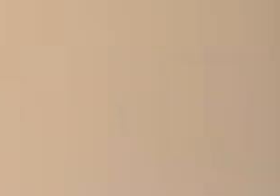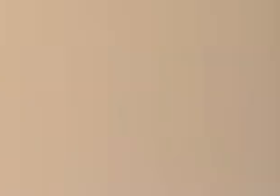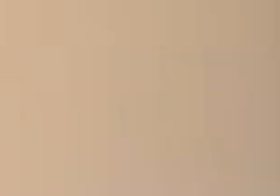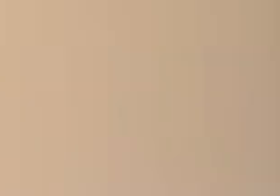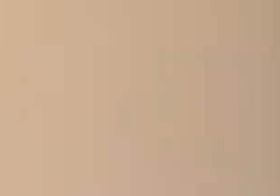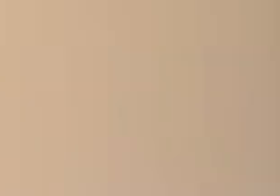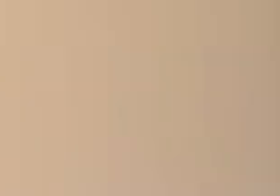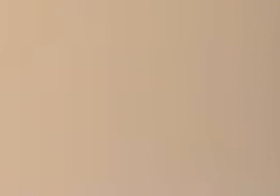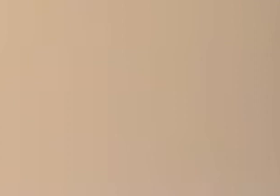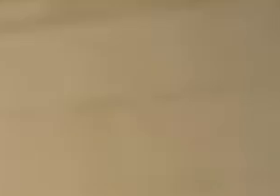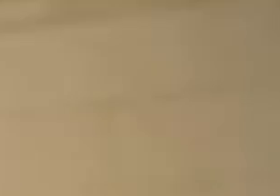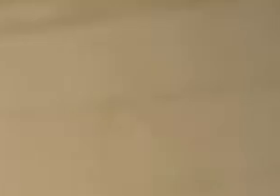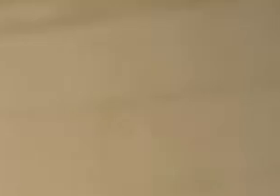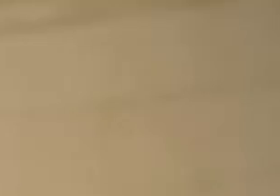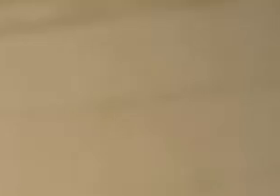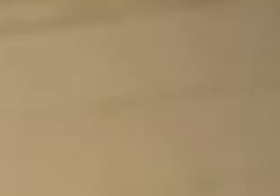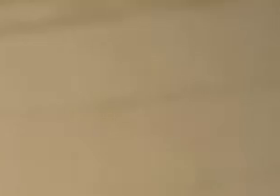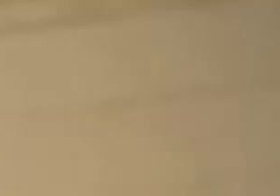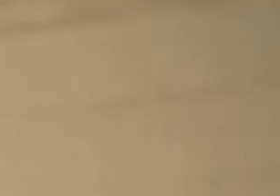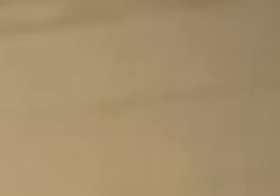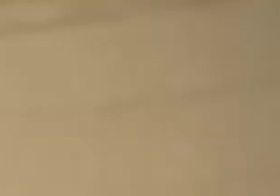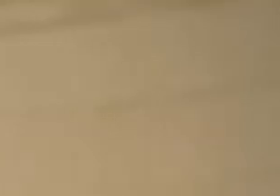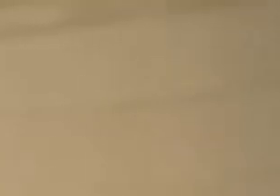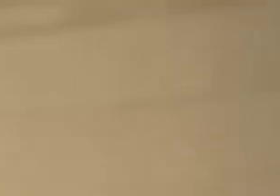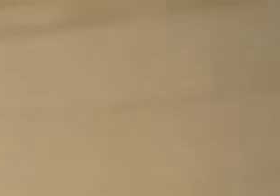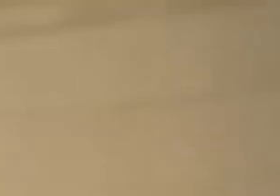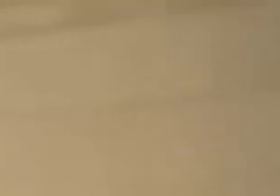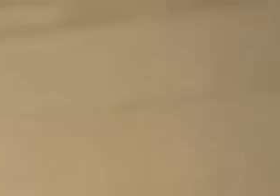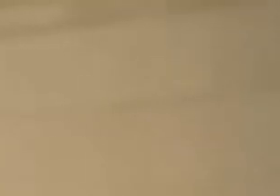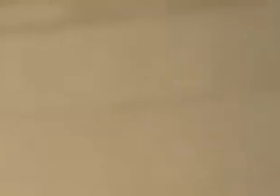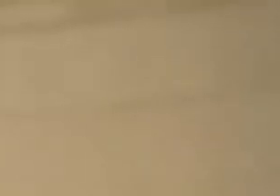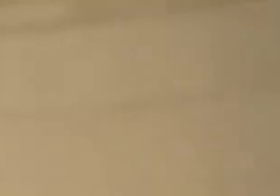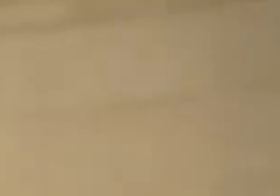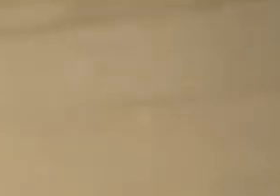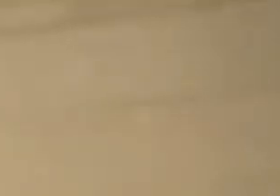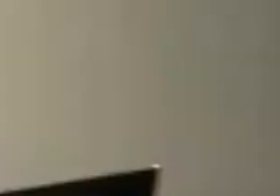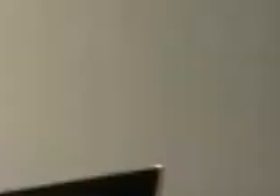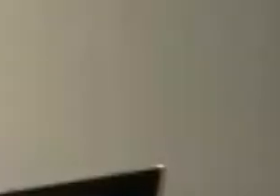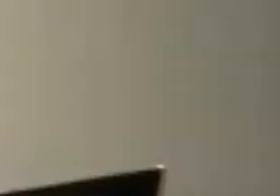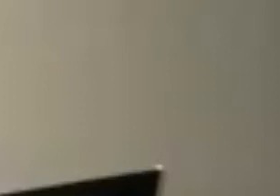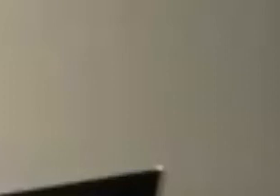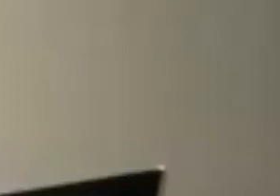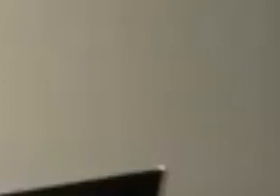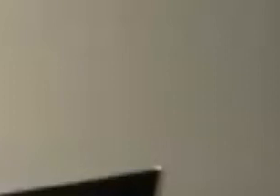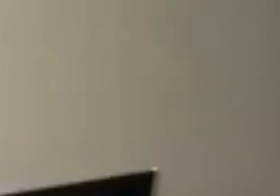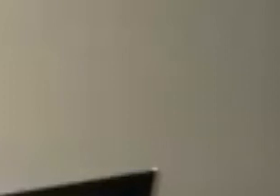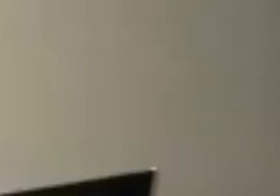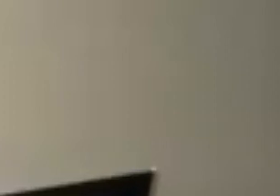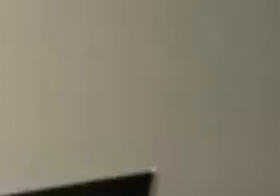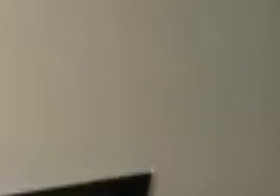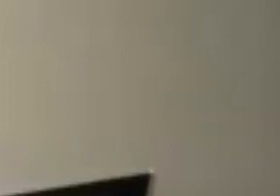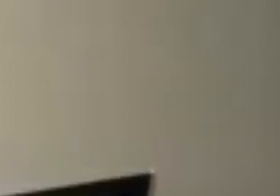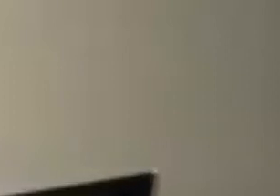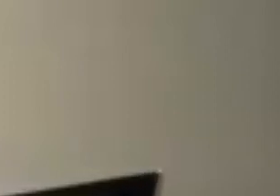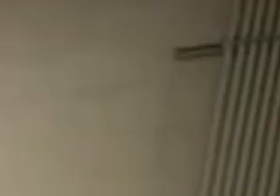for each arm. Alternatively, full electronic coupling allows Avid to behave like traditional arm or